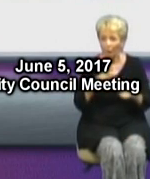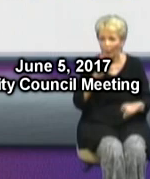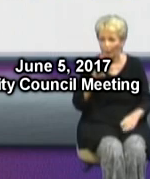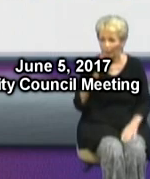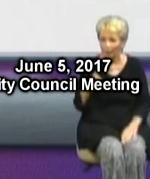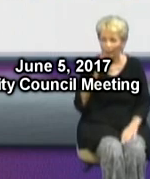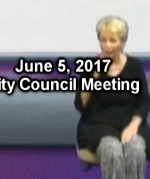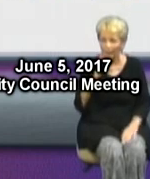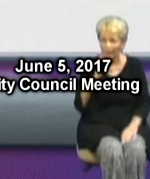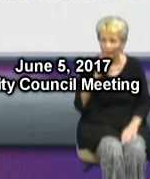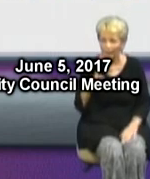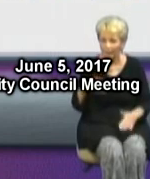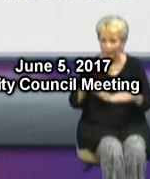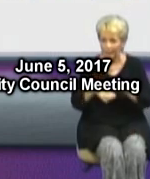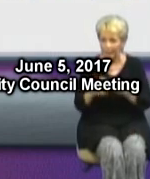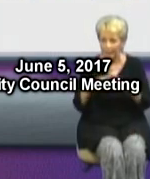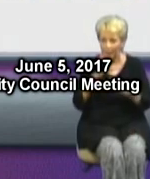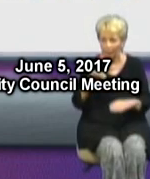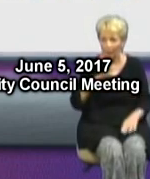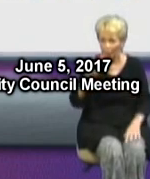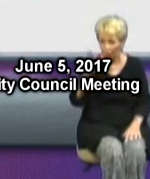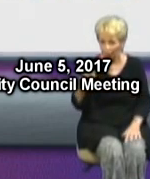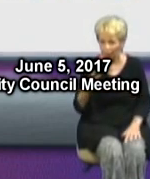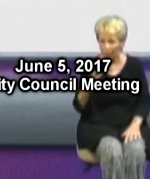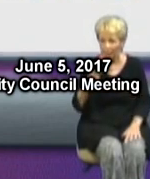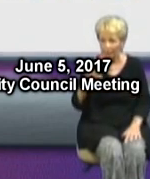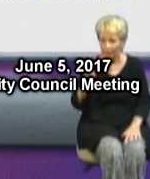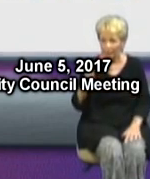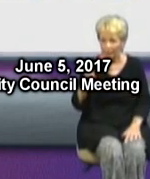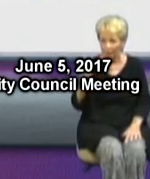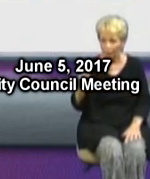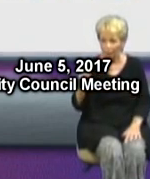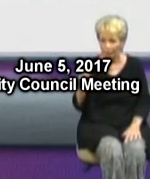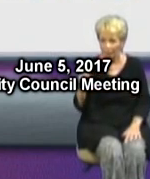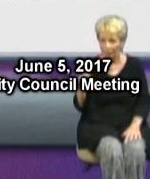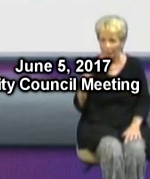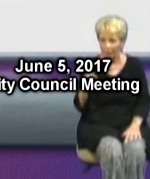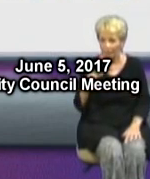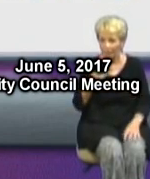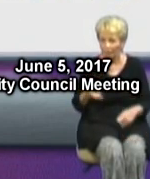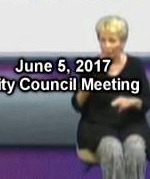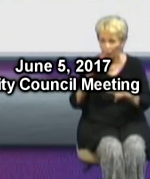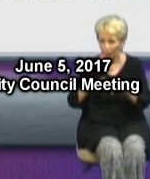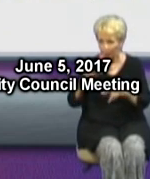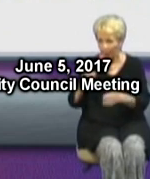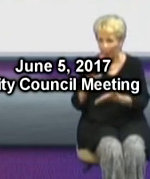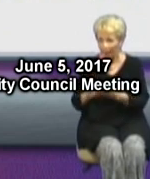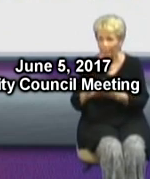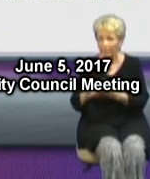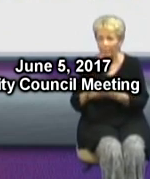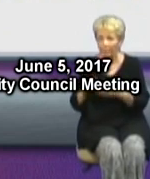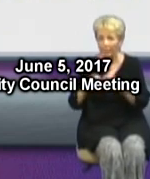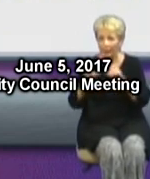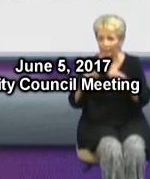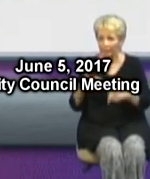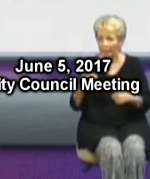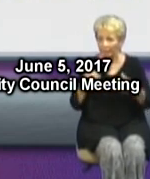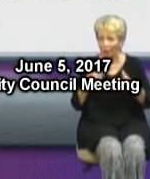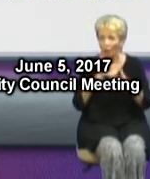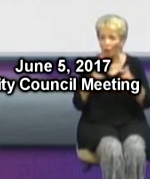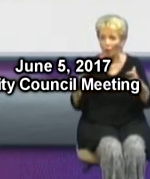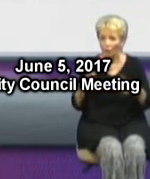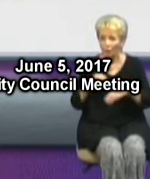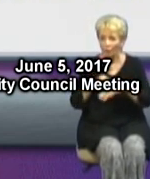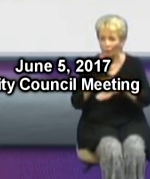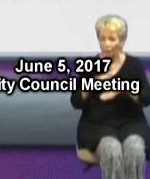bill inside of the city by $2.72. So it would increase by that. Obviously, that has a larger